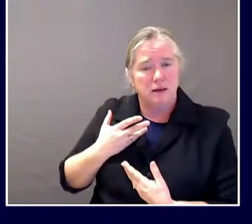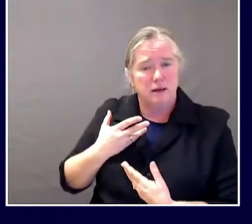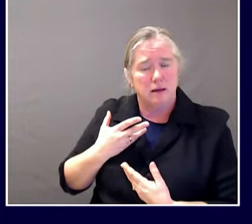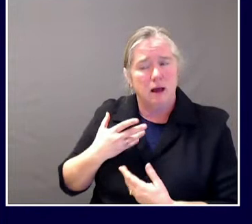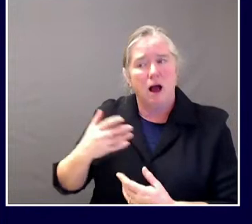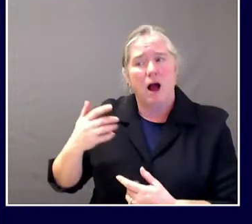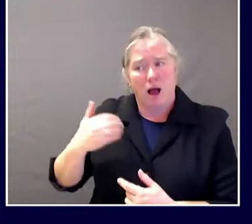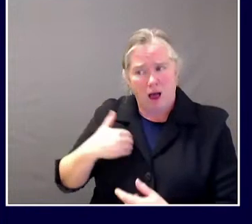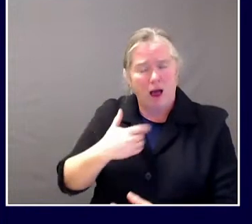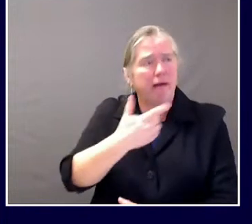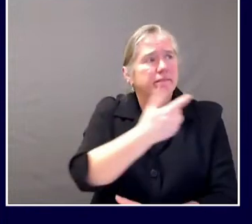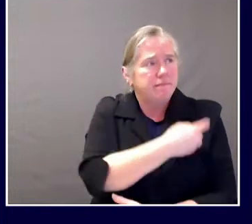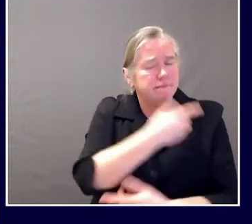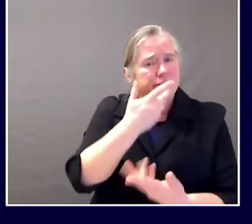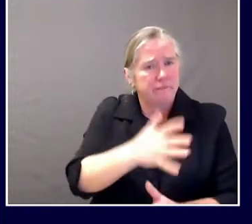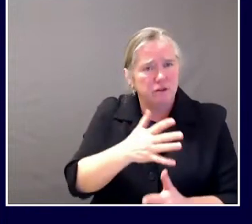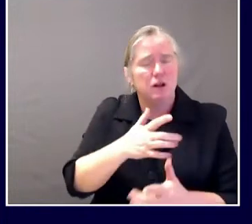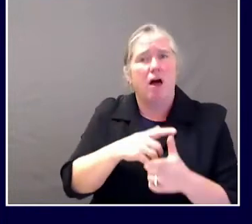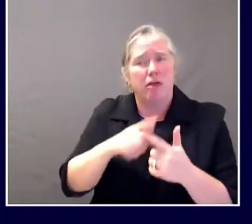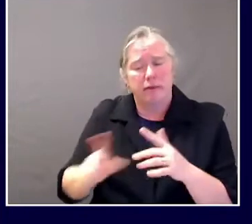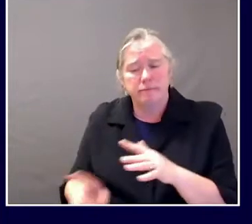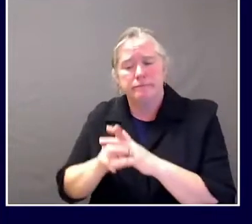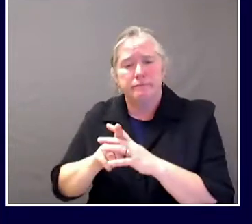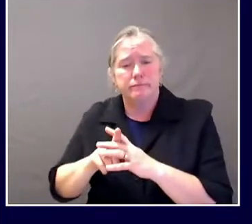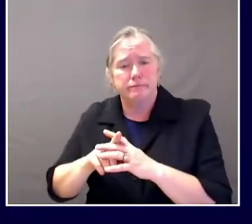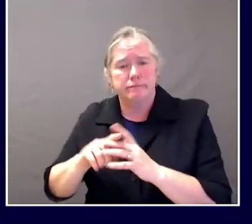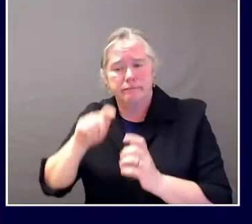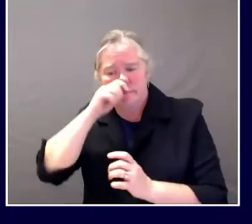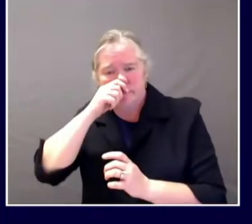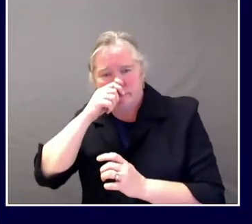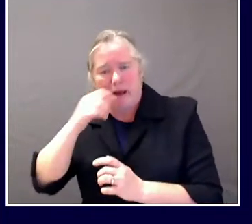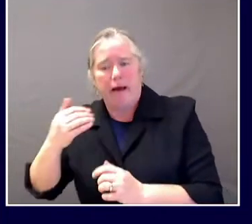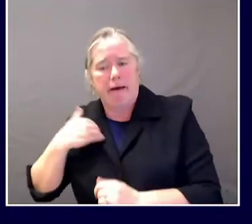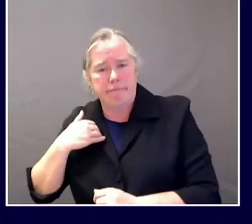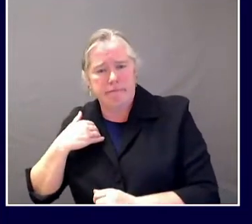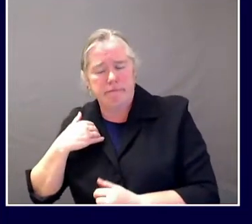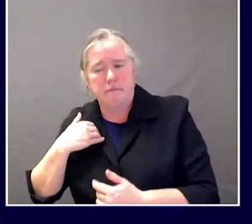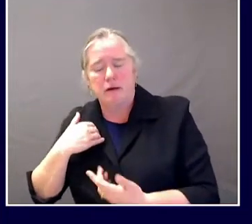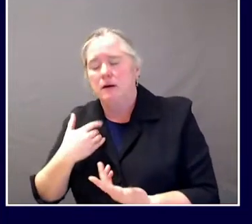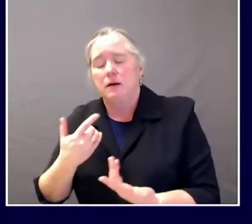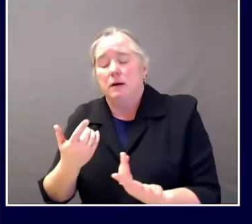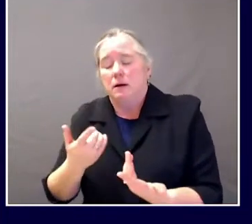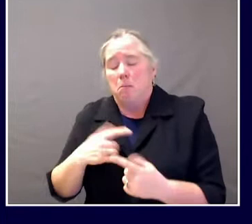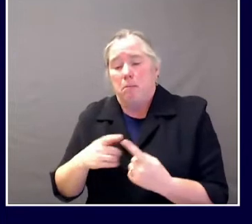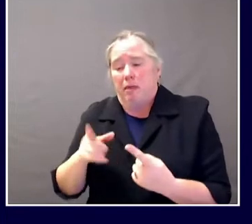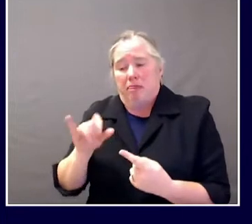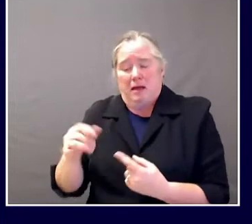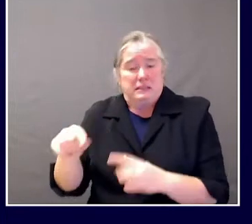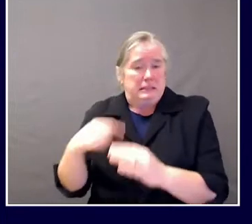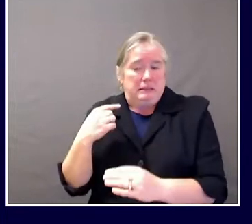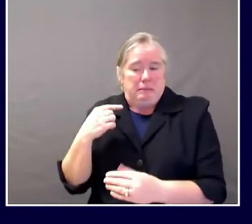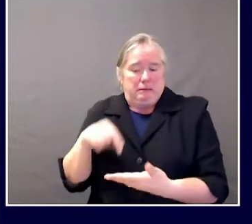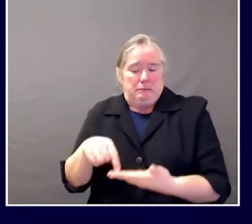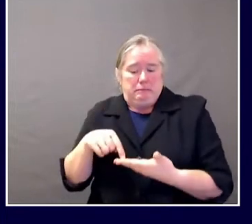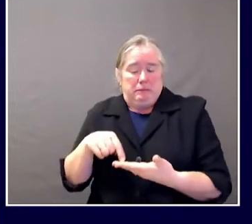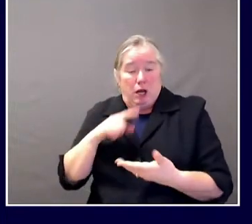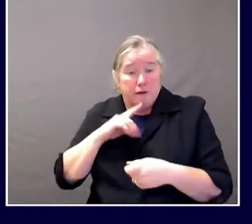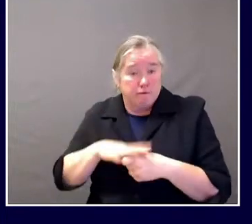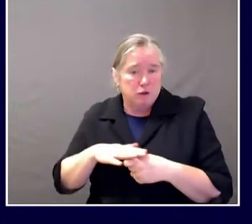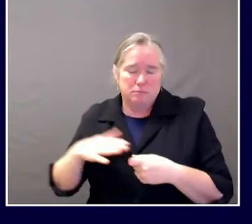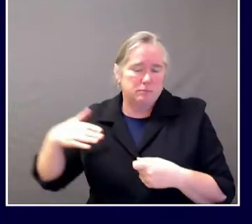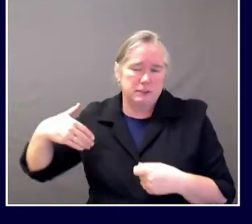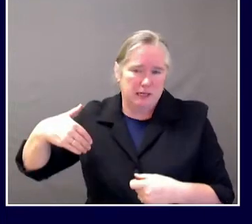after their vaccination, but that's an unconfirmed report. I have not received that. I have not received any confirmed